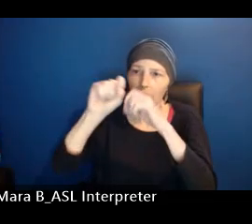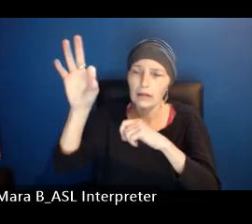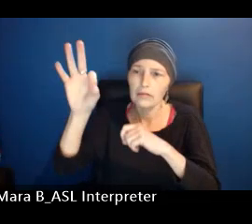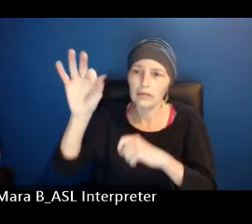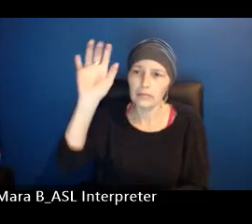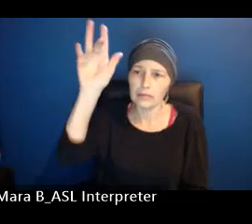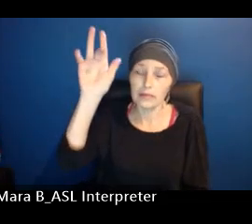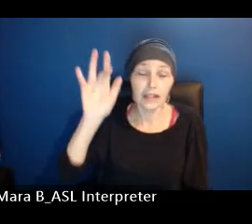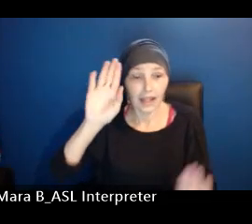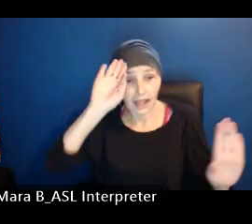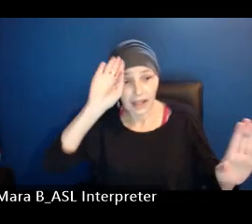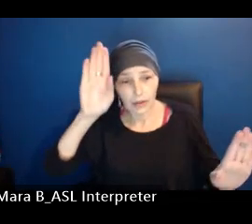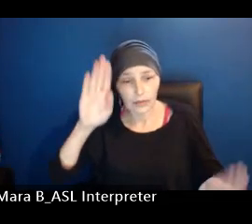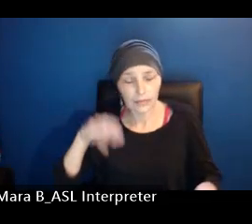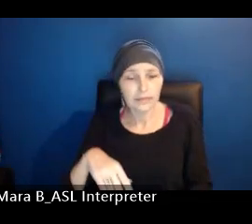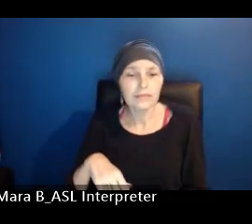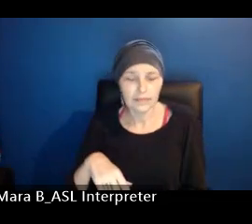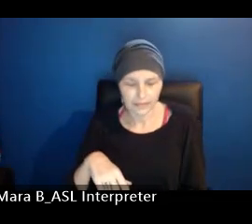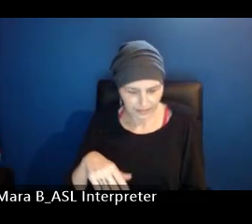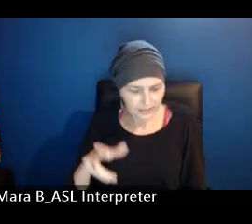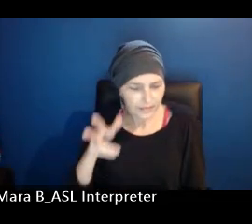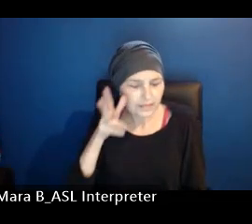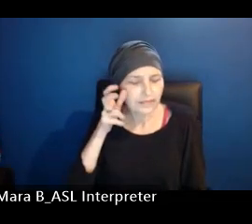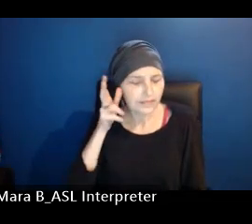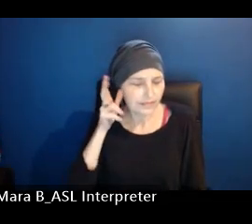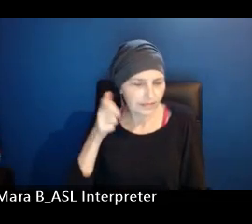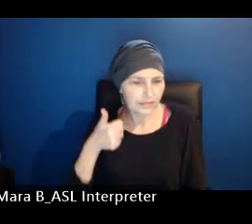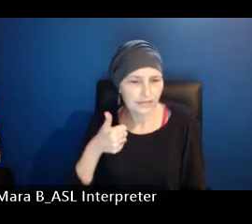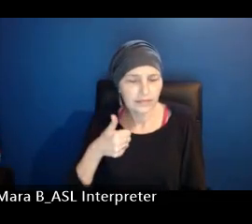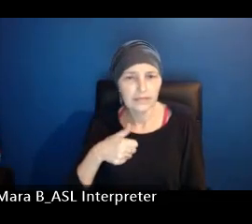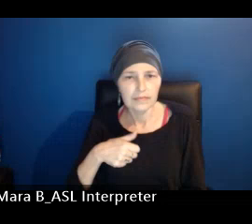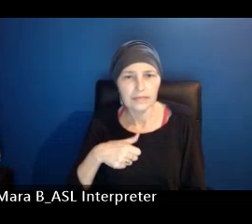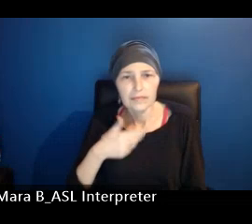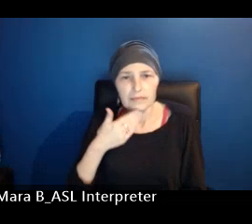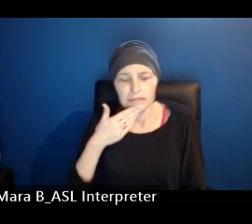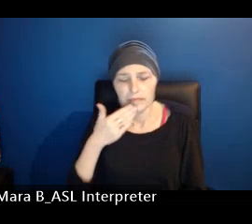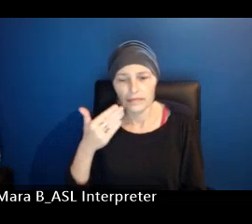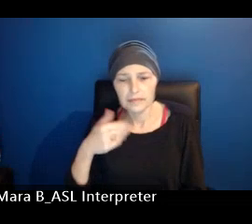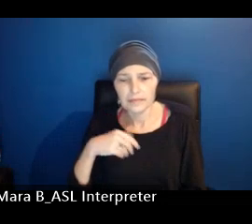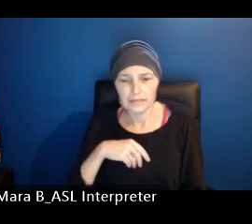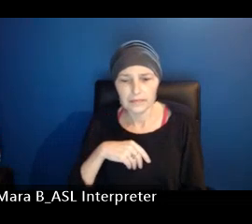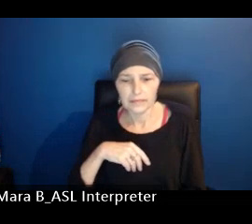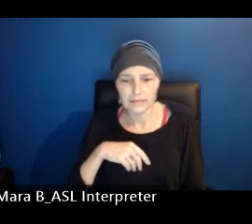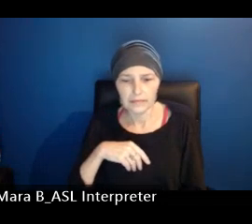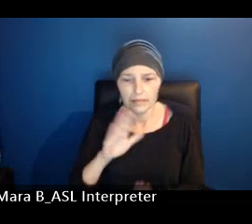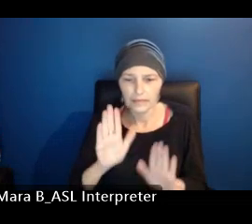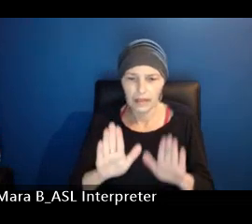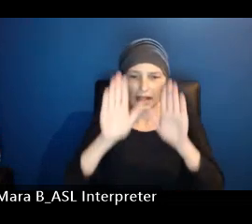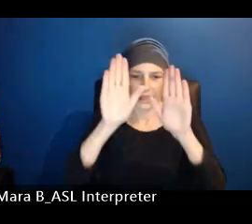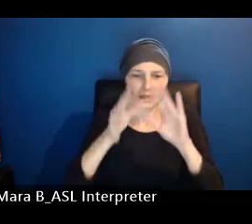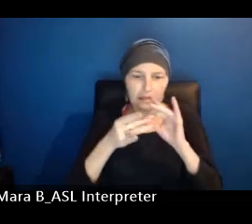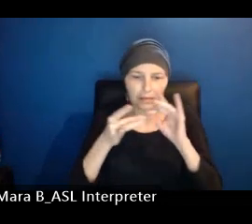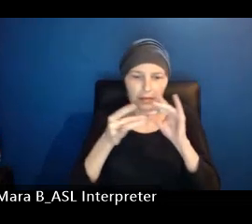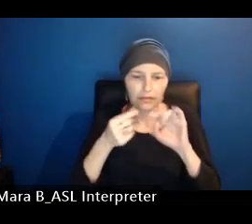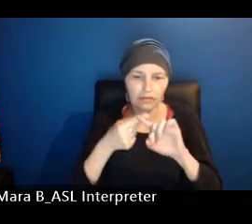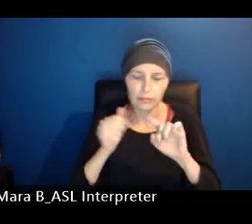Hello. Yes, we can hear you. Oh, great. Thank you so much. Excellent comments from